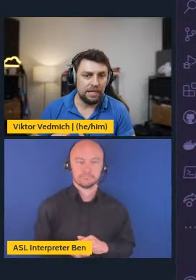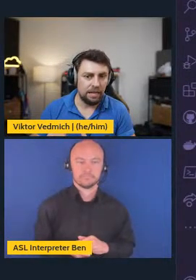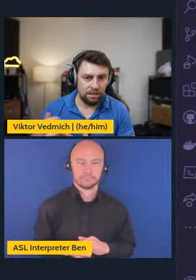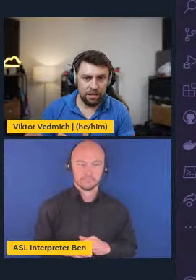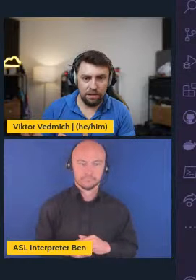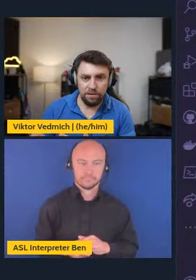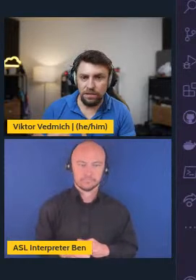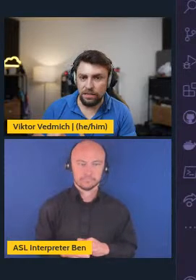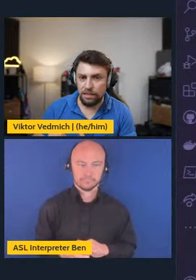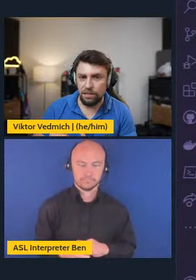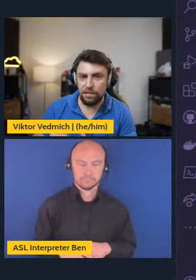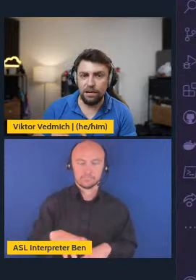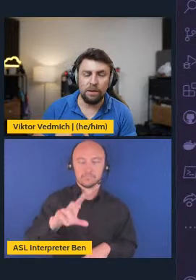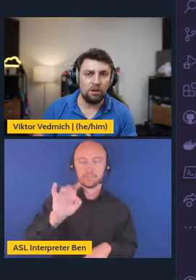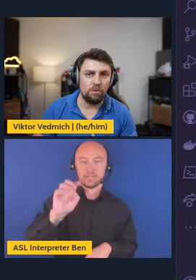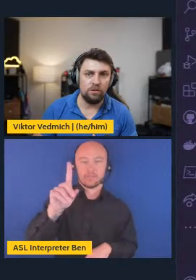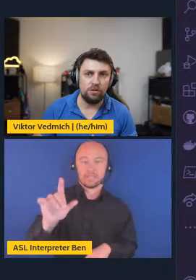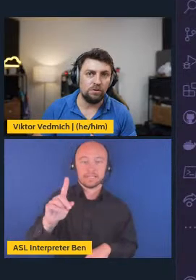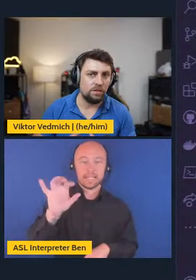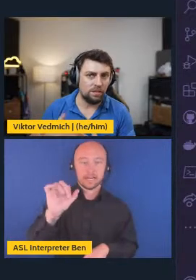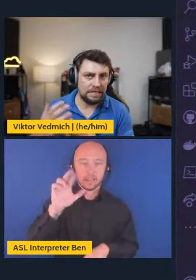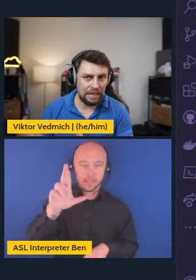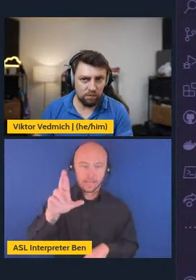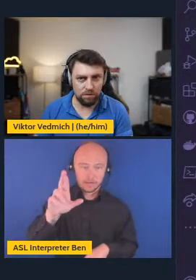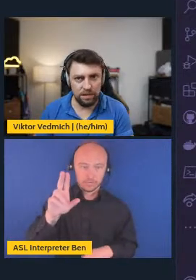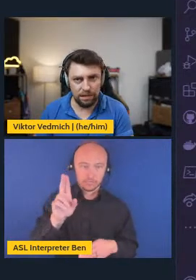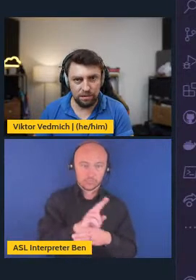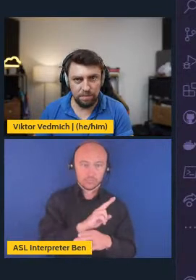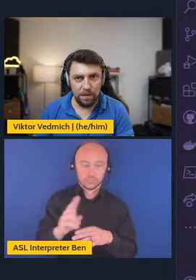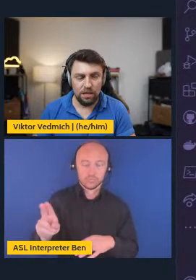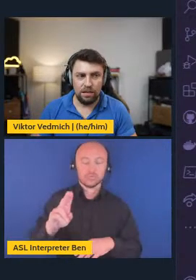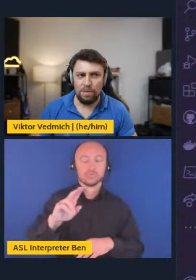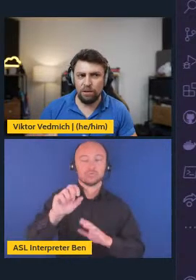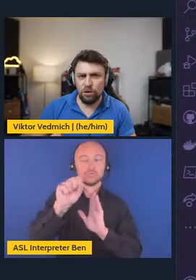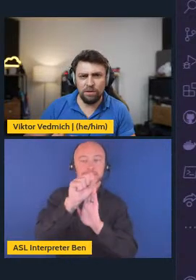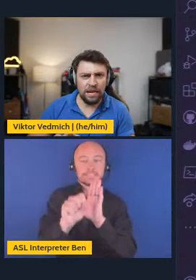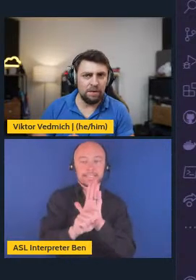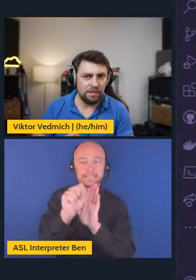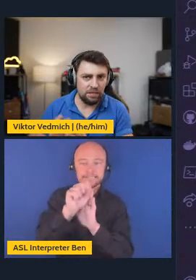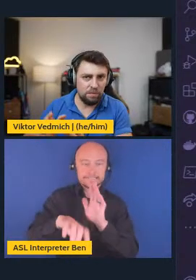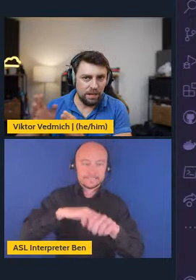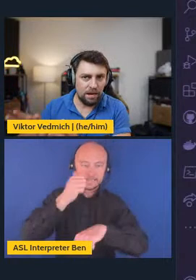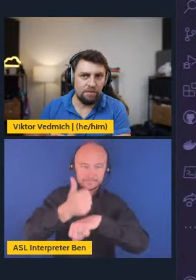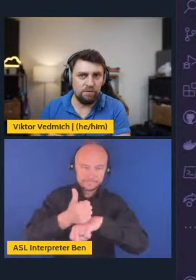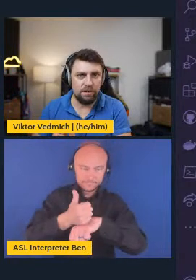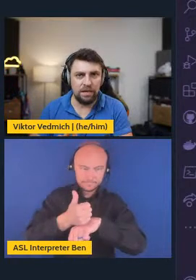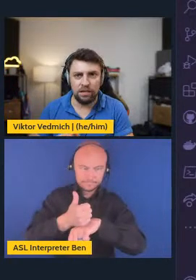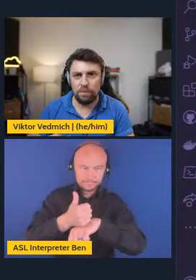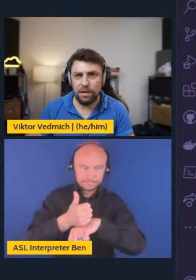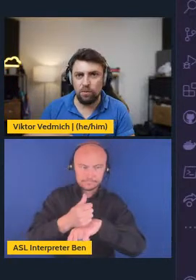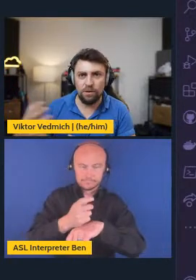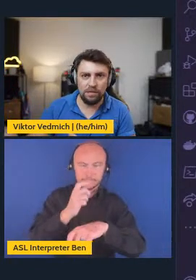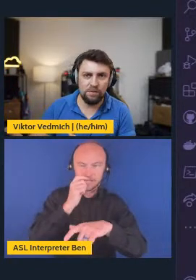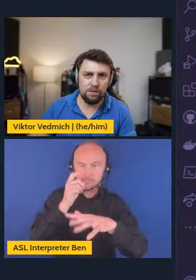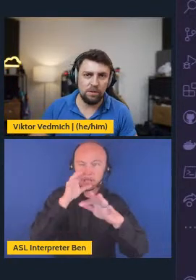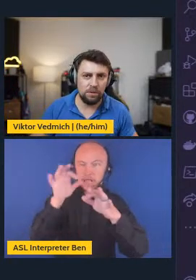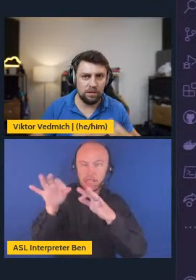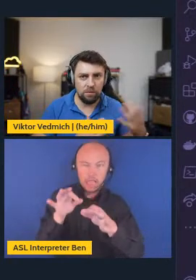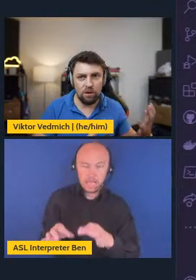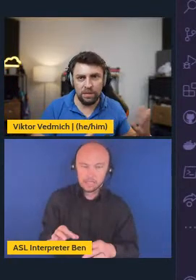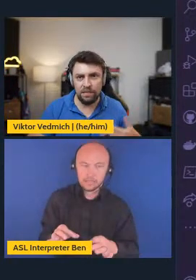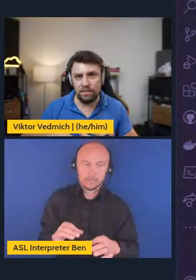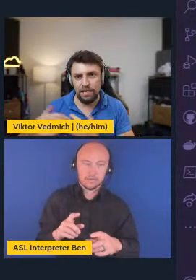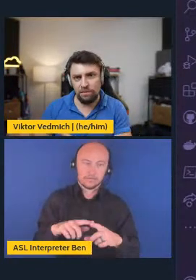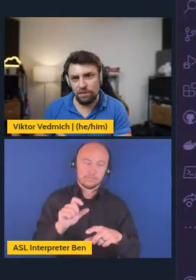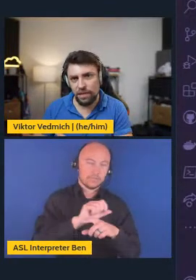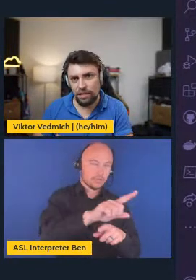my data layer. In data layer, I'm going to use stateful set. I'm not going currently deep dive and explain what's the difference between